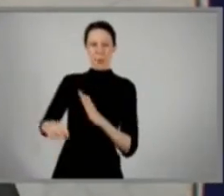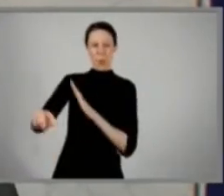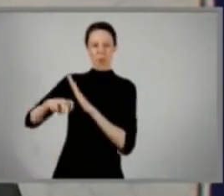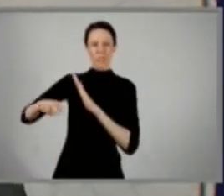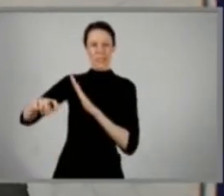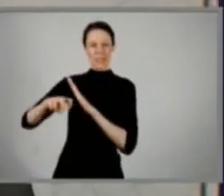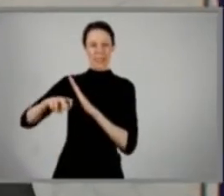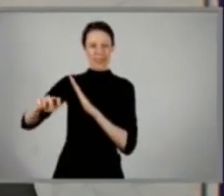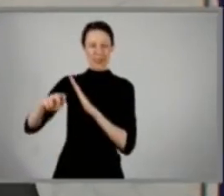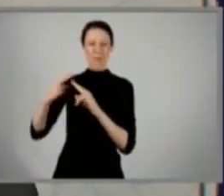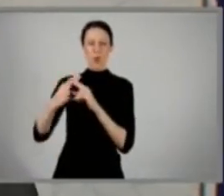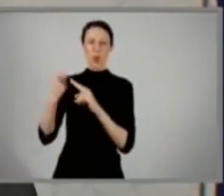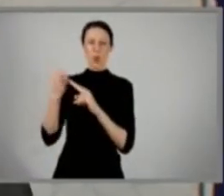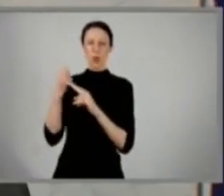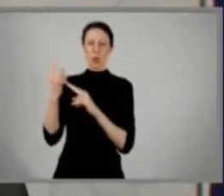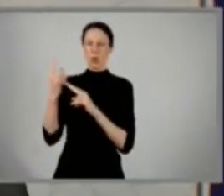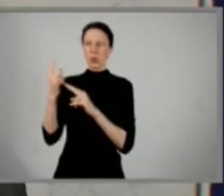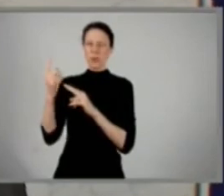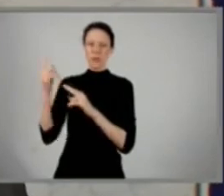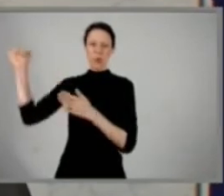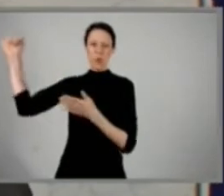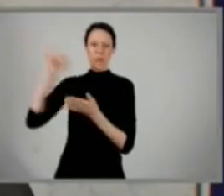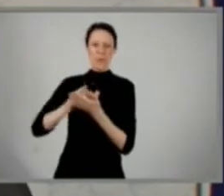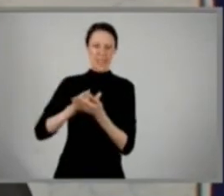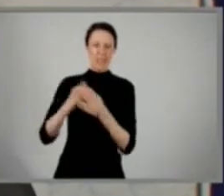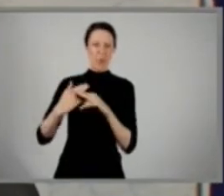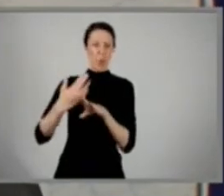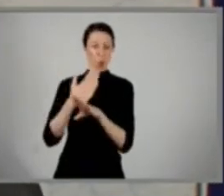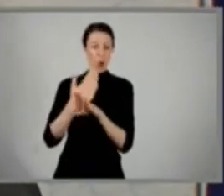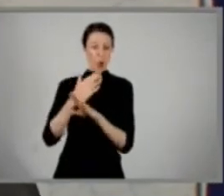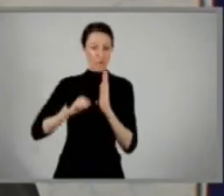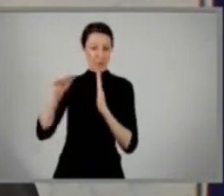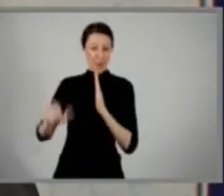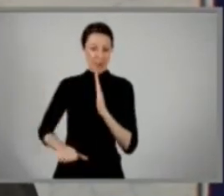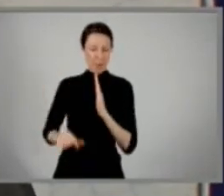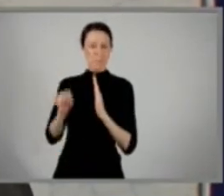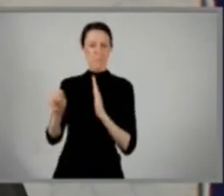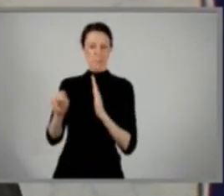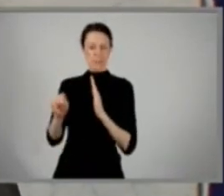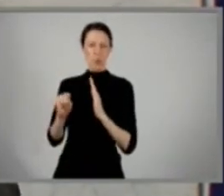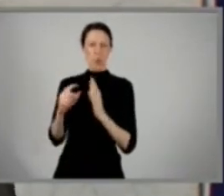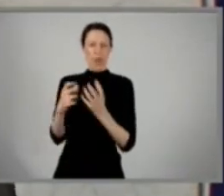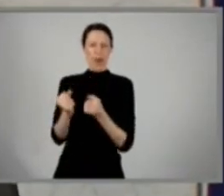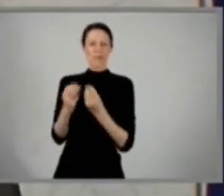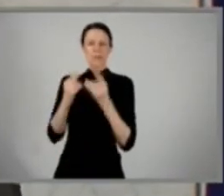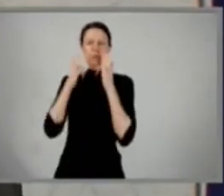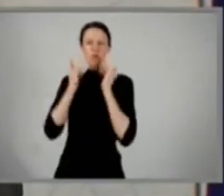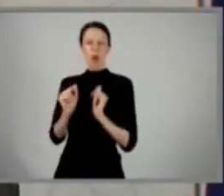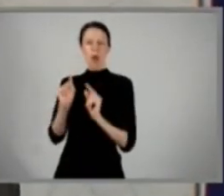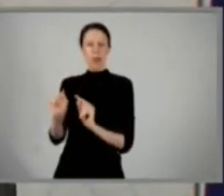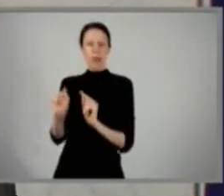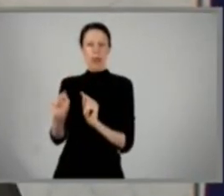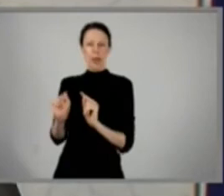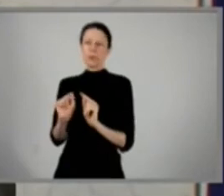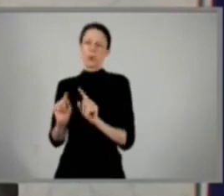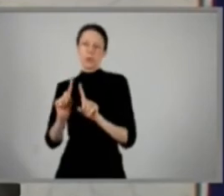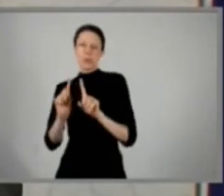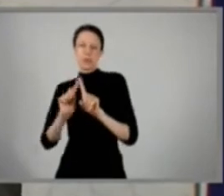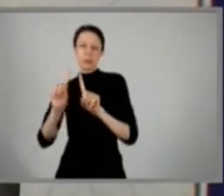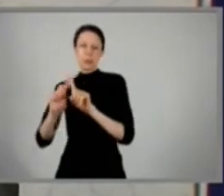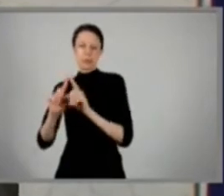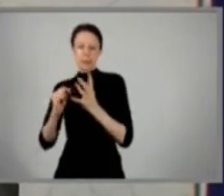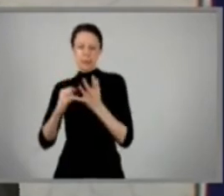That's one that's ongoing at the moment. So there are some bespoke arrangements currently operating in the States. They've made those decisions